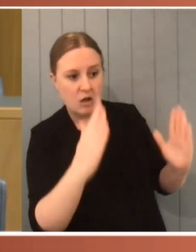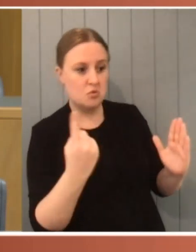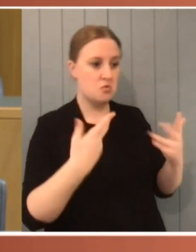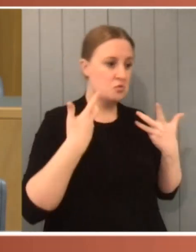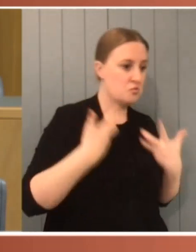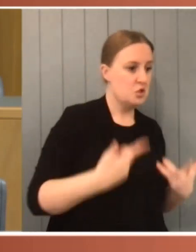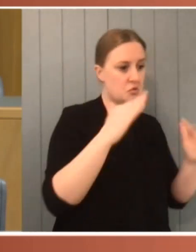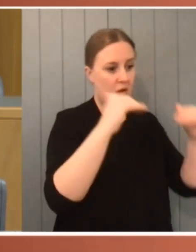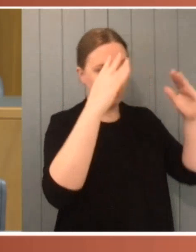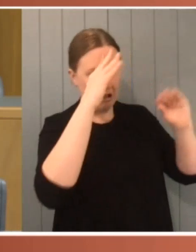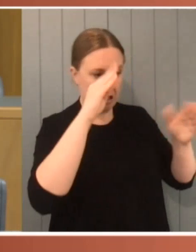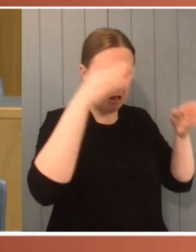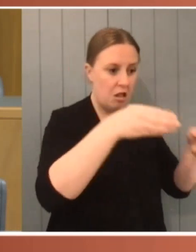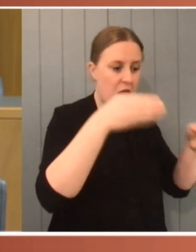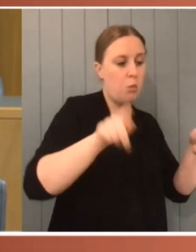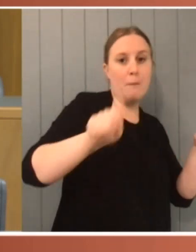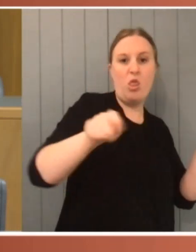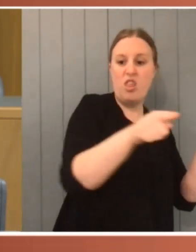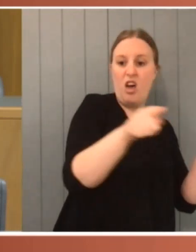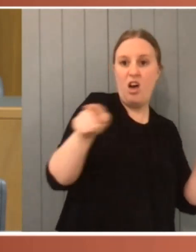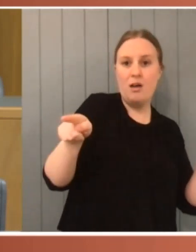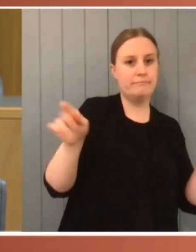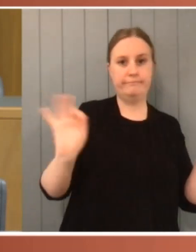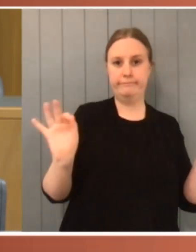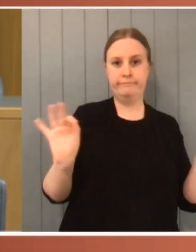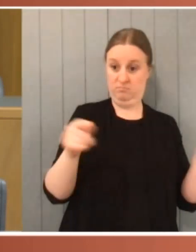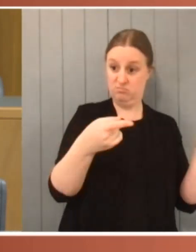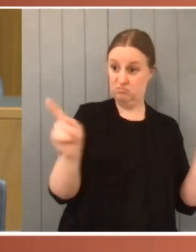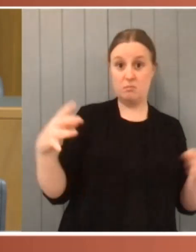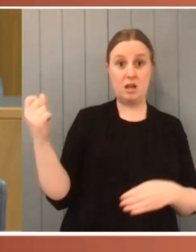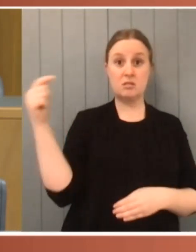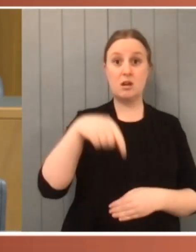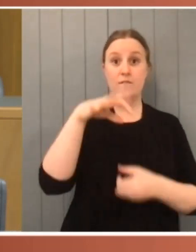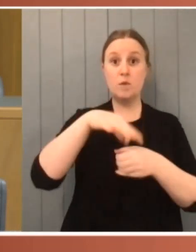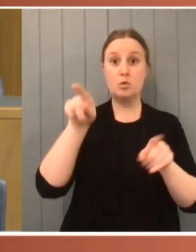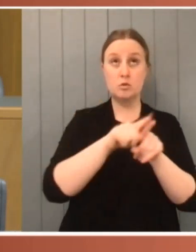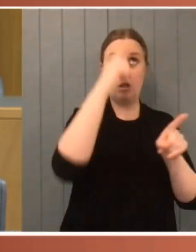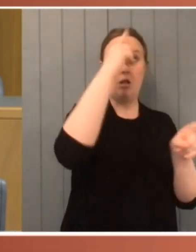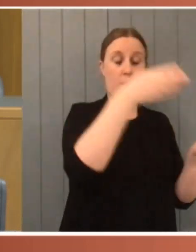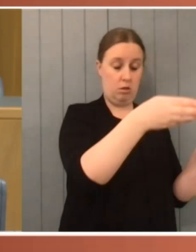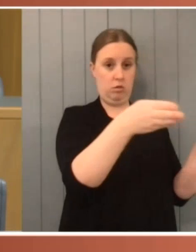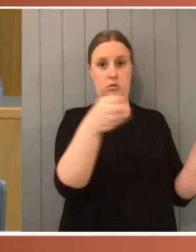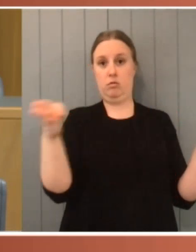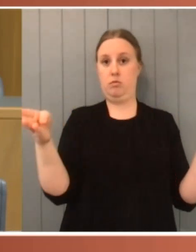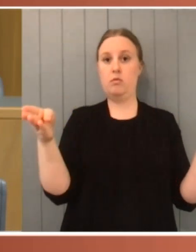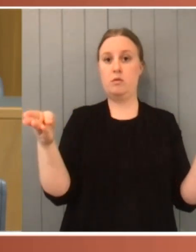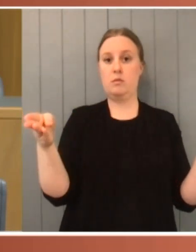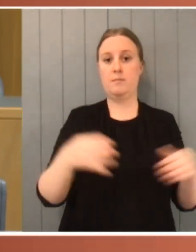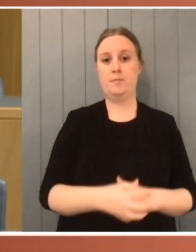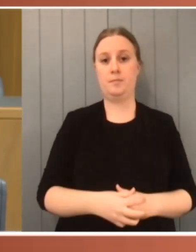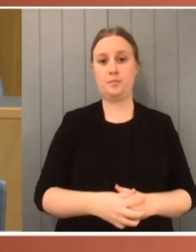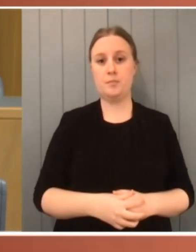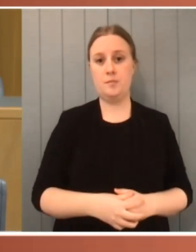a compulsory voting system, middle-of-the-road citizens and their concerns and sensibilities